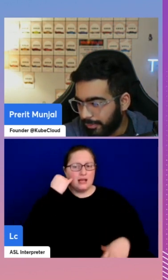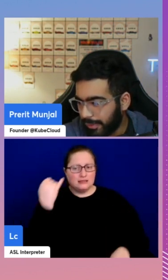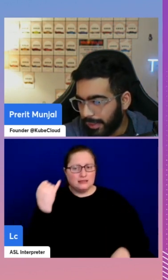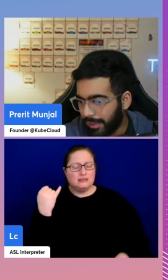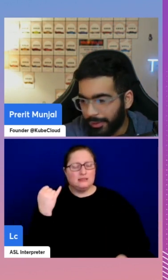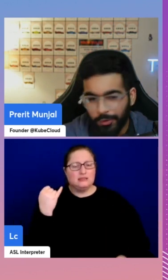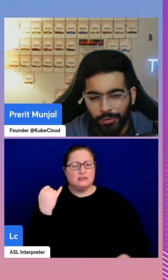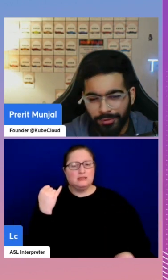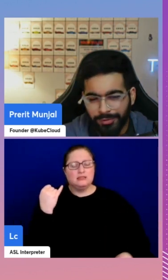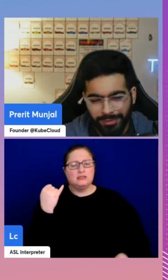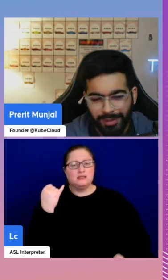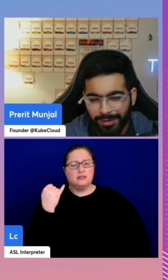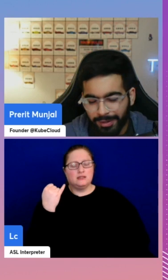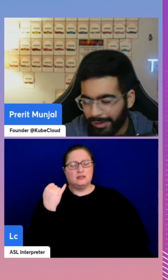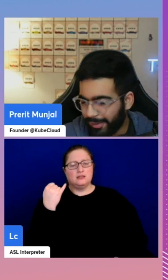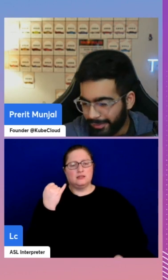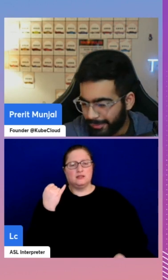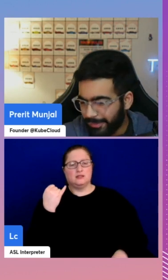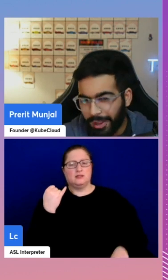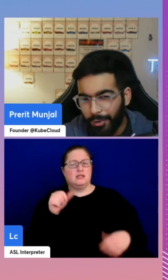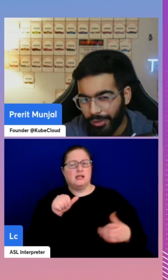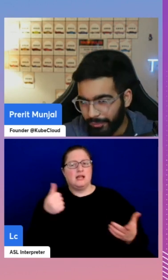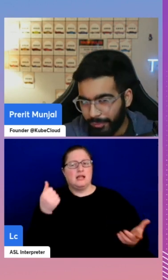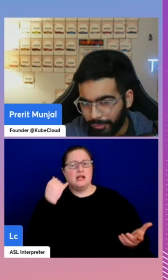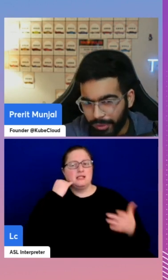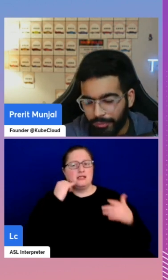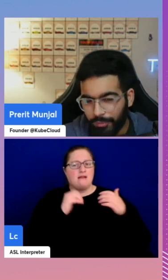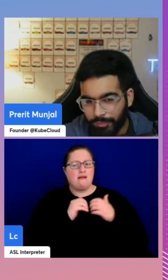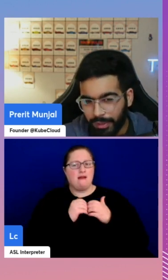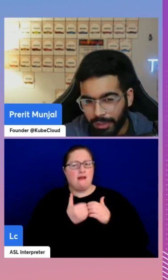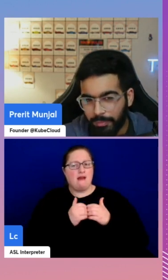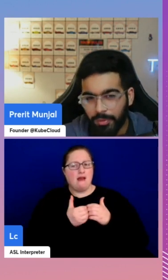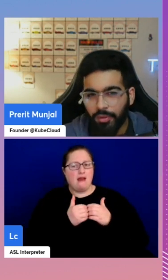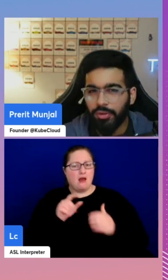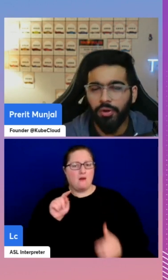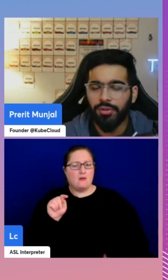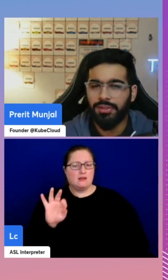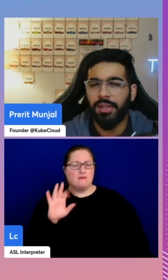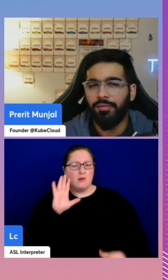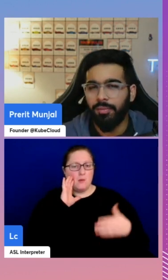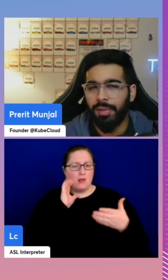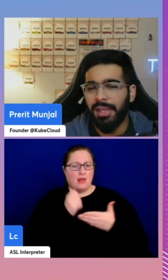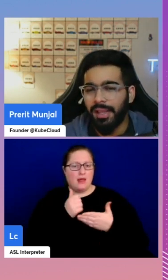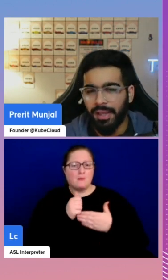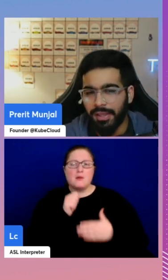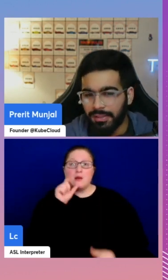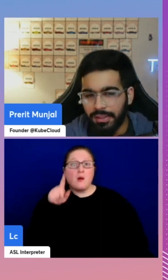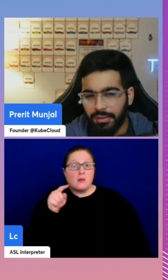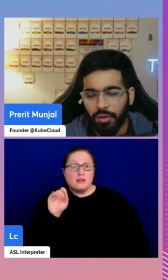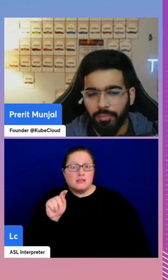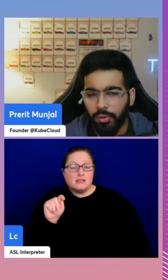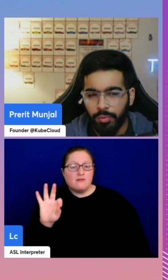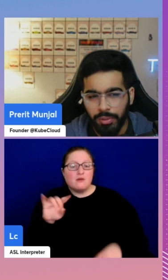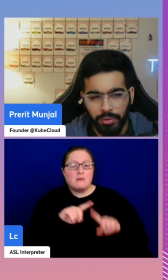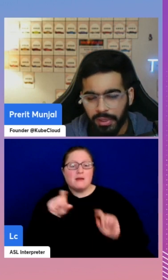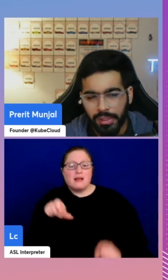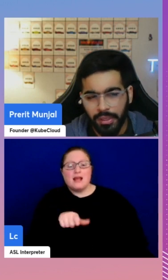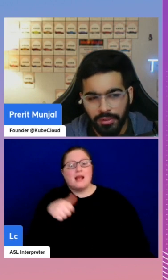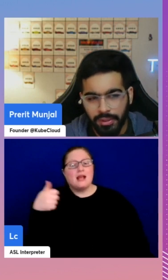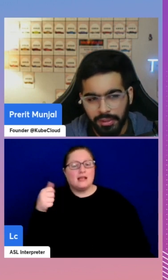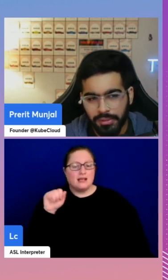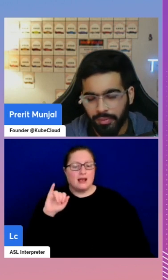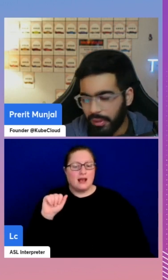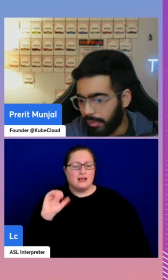uh, on any idea how Terraform will help, or not just Terraform, any IIC or Pulumi